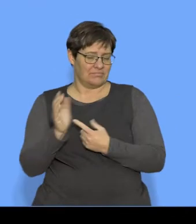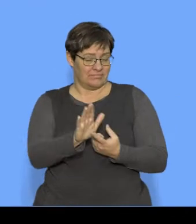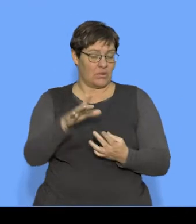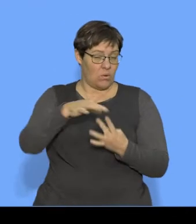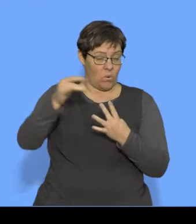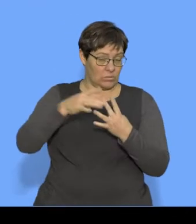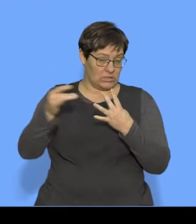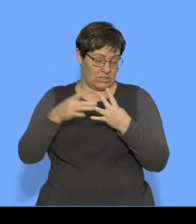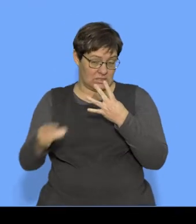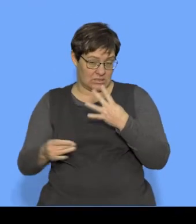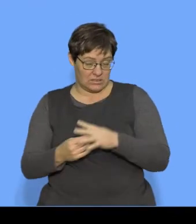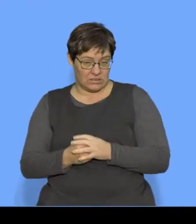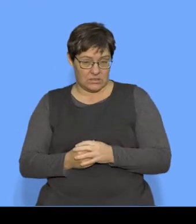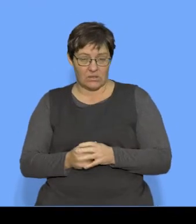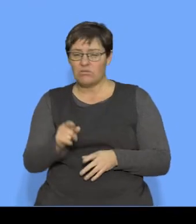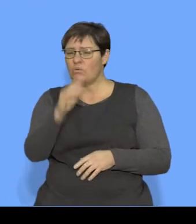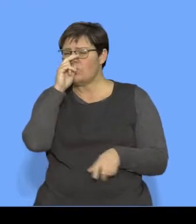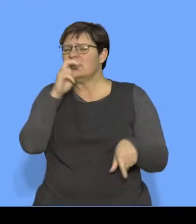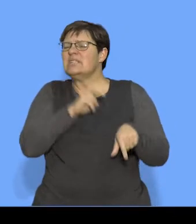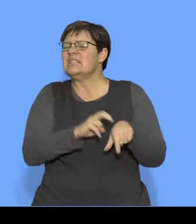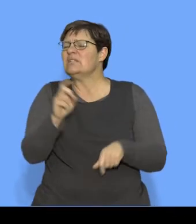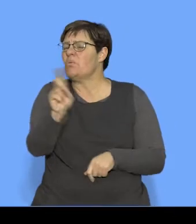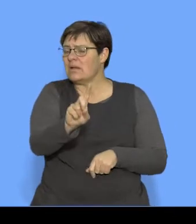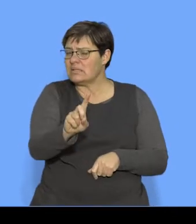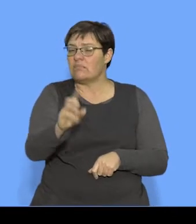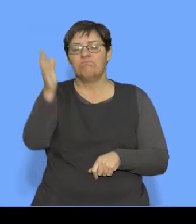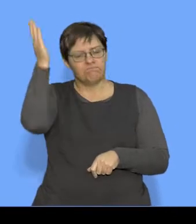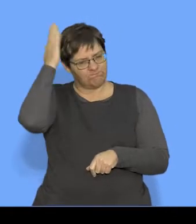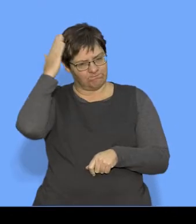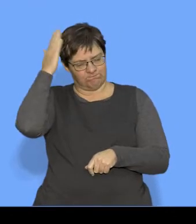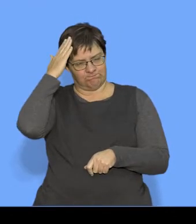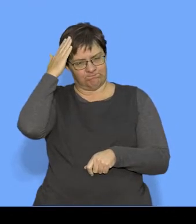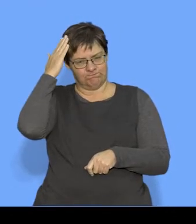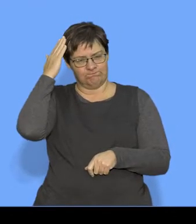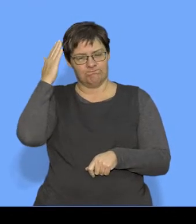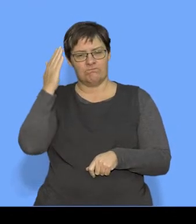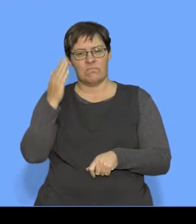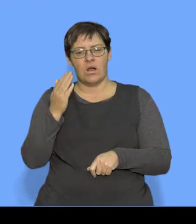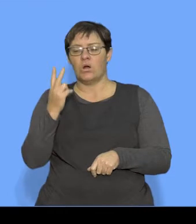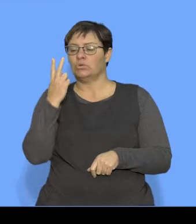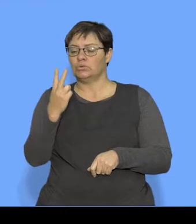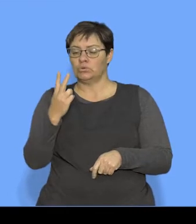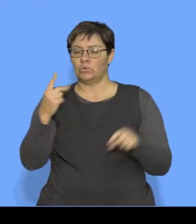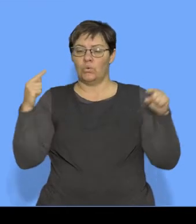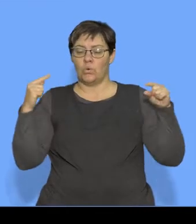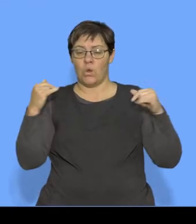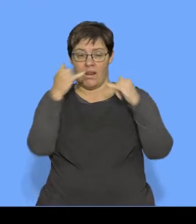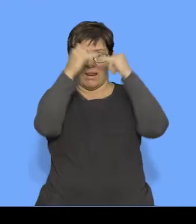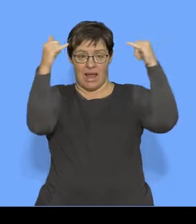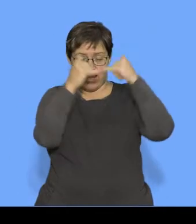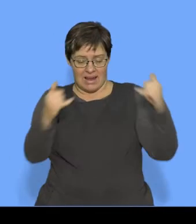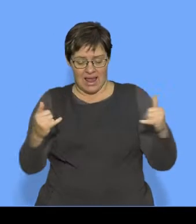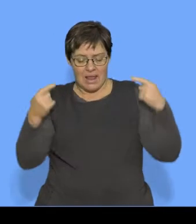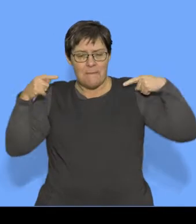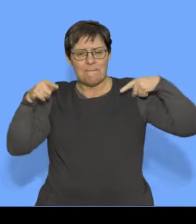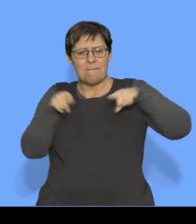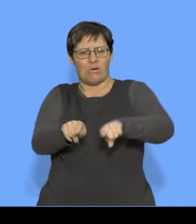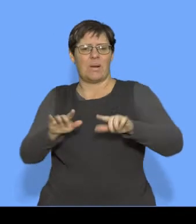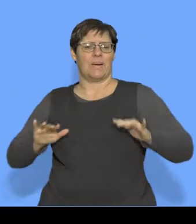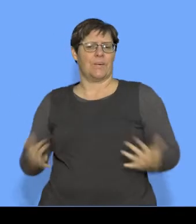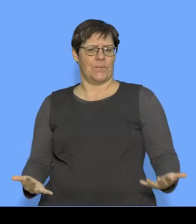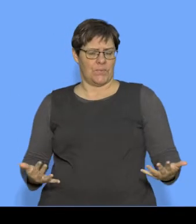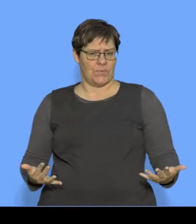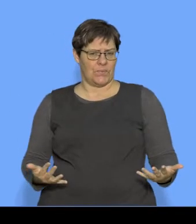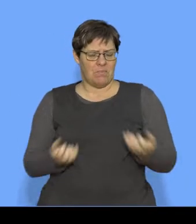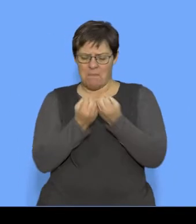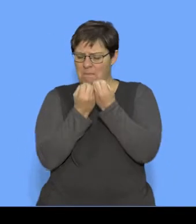as an option, you need to be able to know that how can 2 lines be parallel to one another. And there's